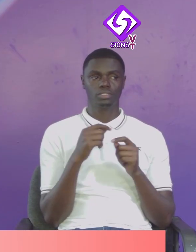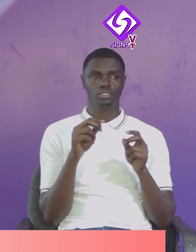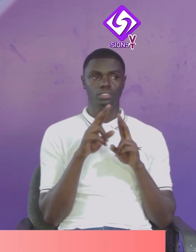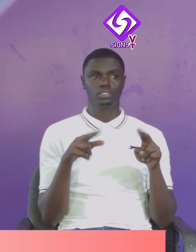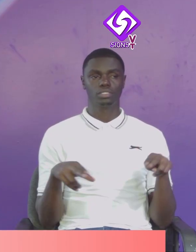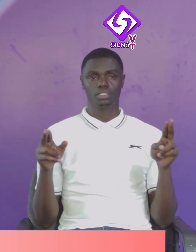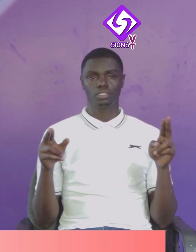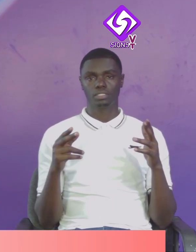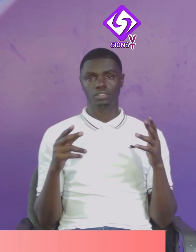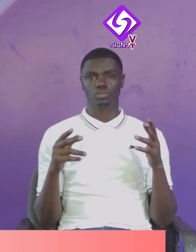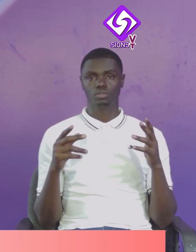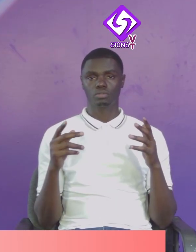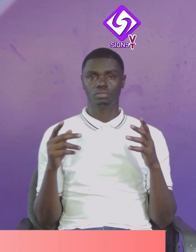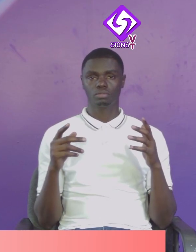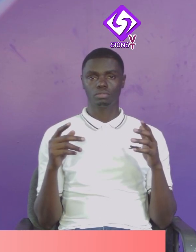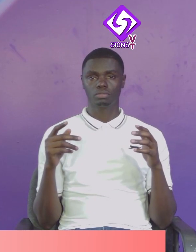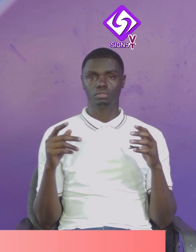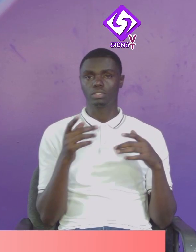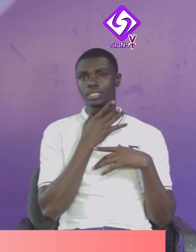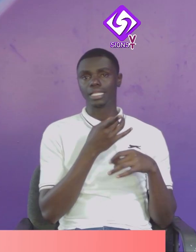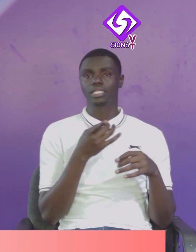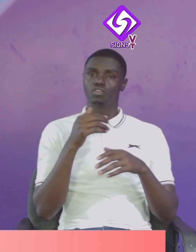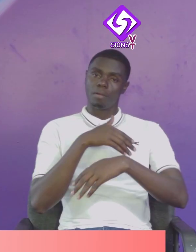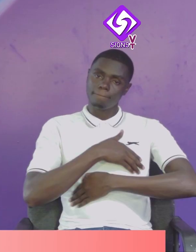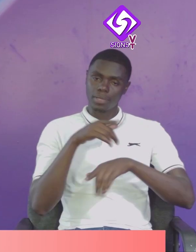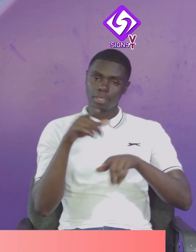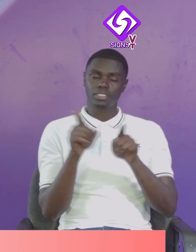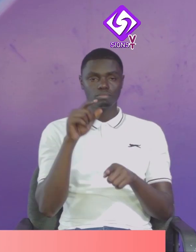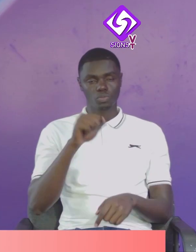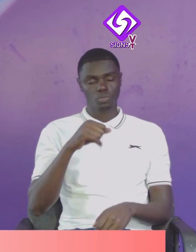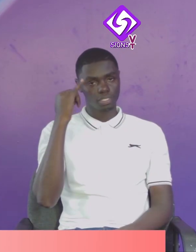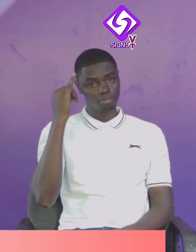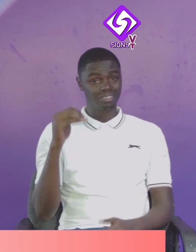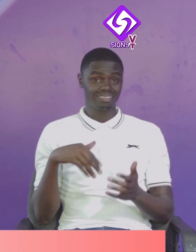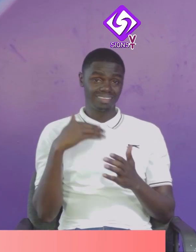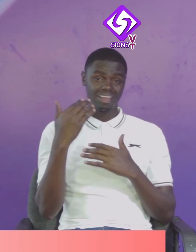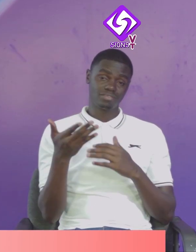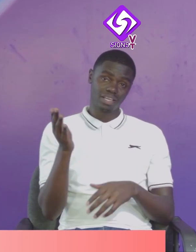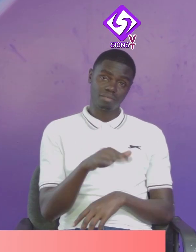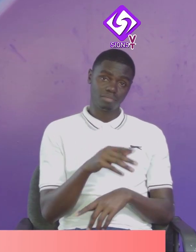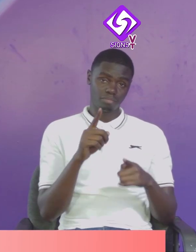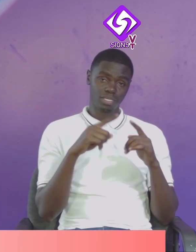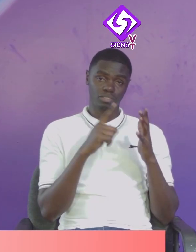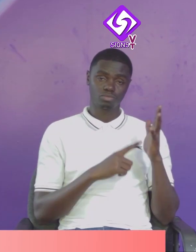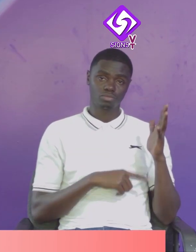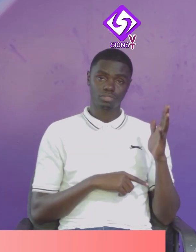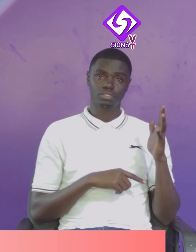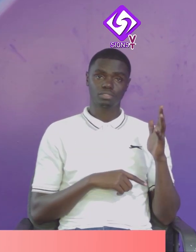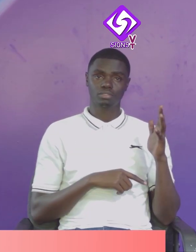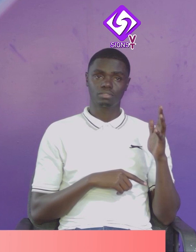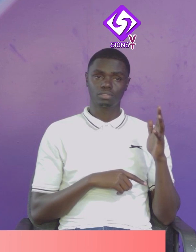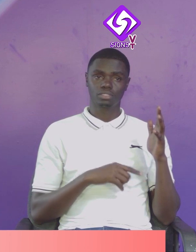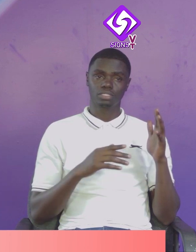you come out scoring brace, even for the likes of Kylian Mbappe as well. You can imagine. After that, coming back to the league, he'll